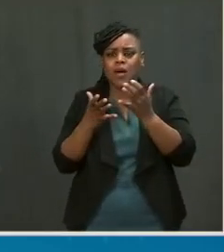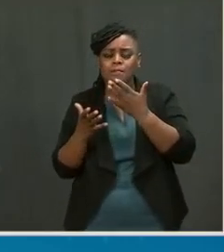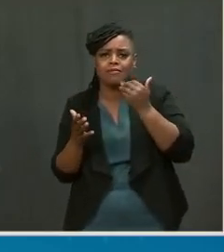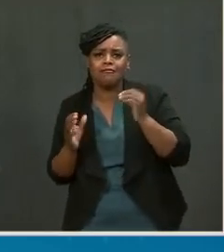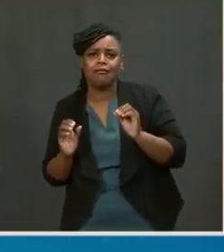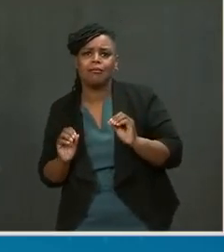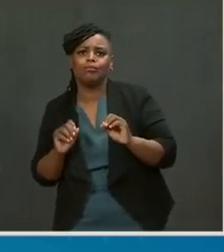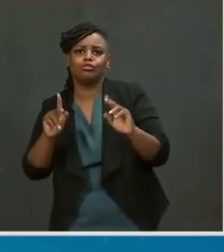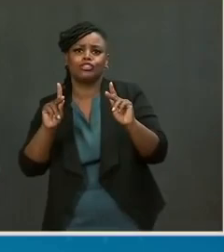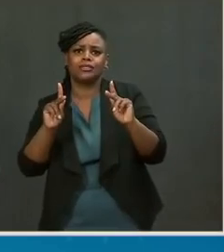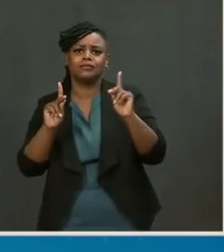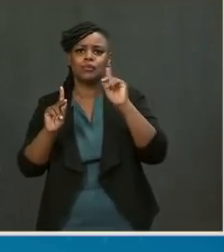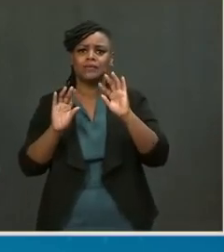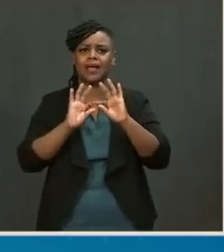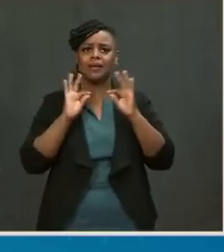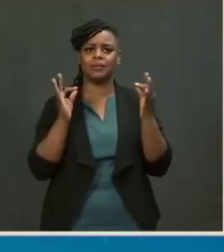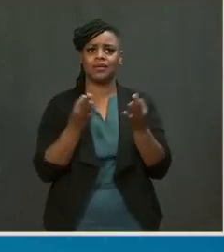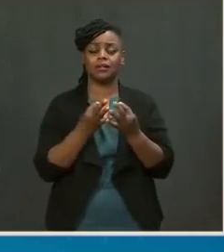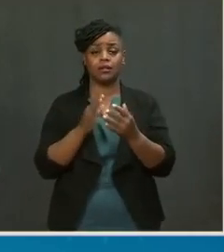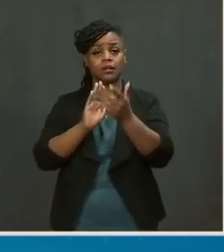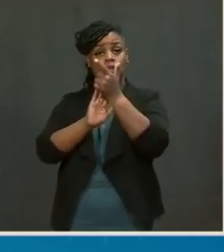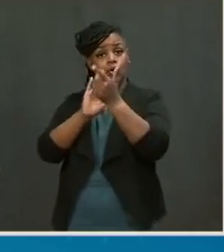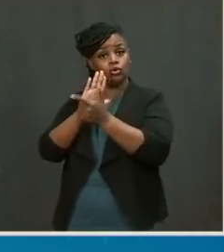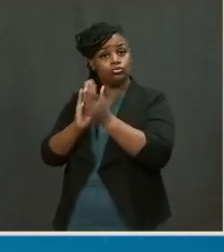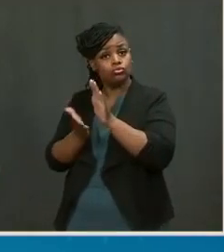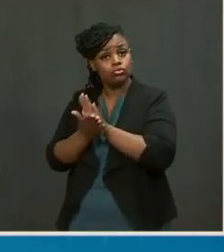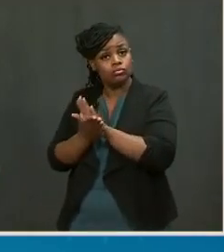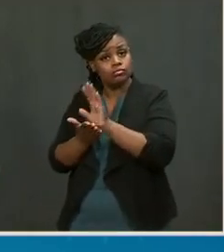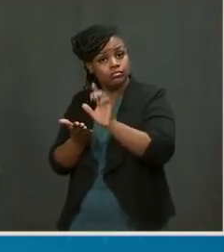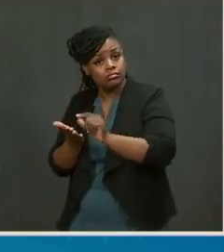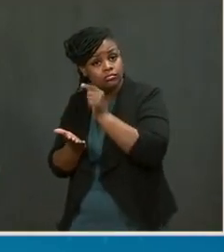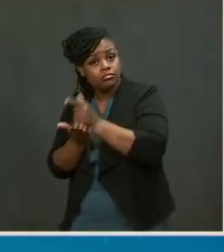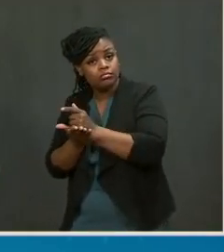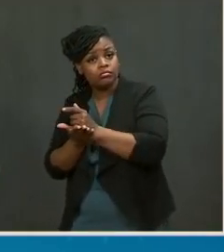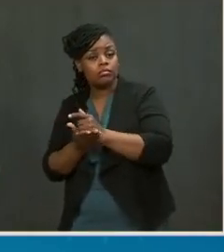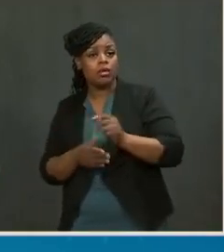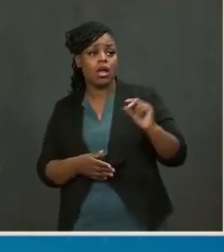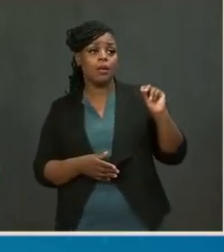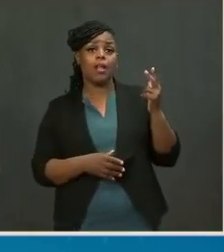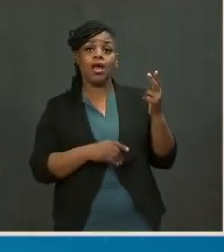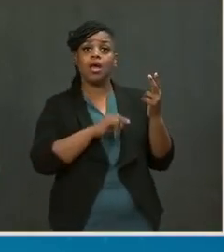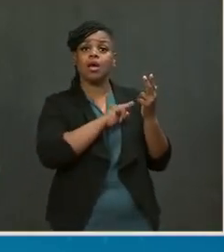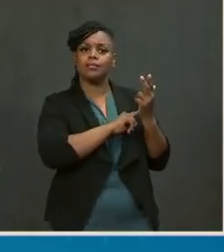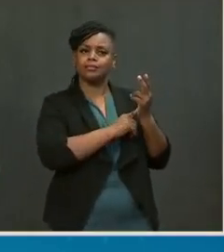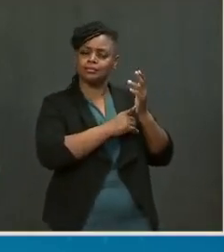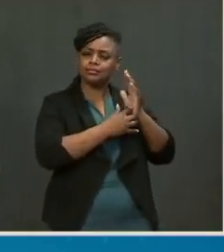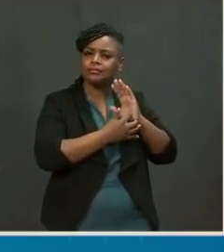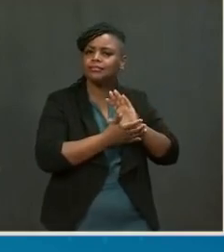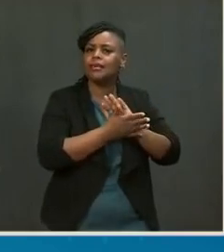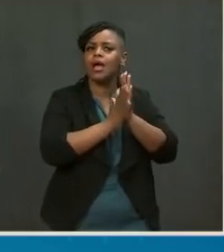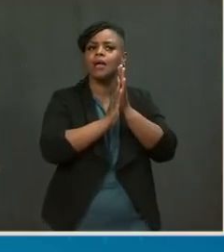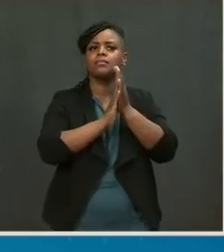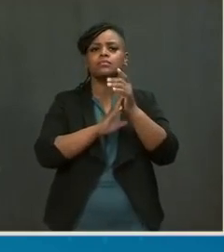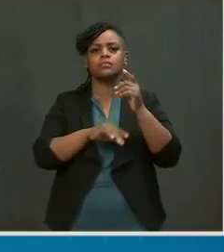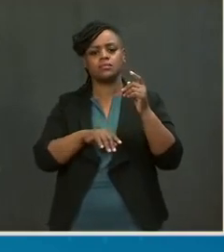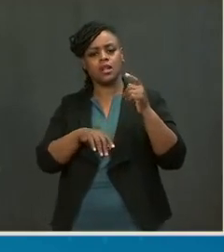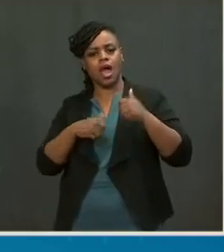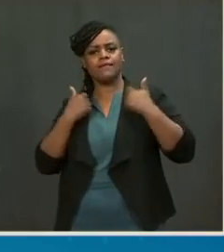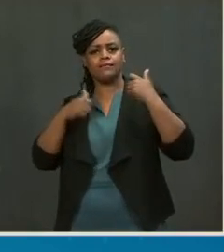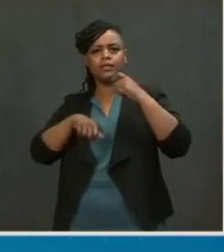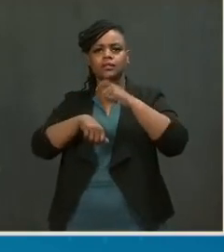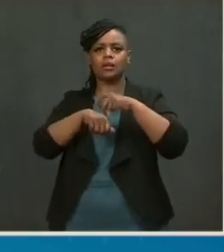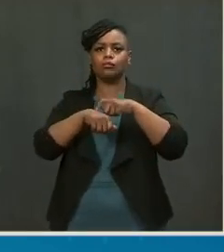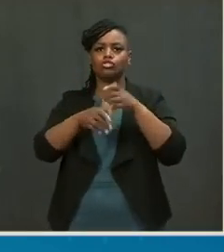graduating from law school, Vice President Harris began a lifetime of service. She served as District